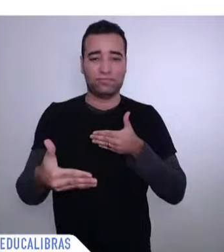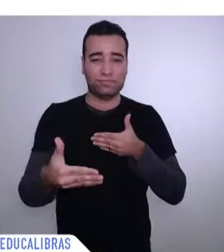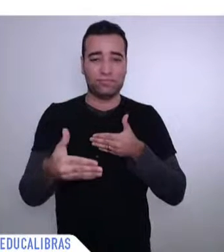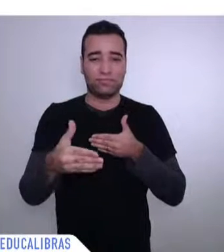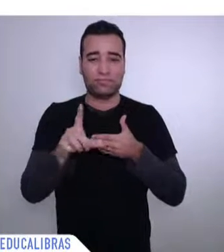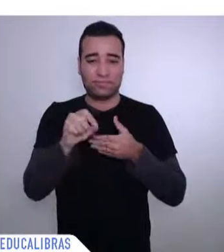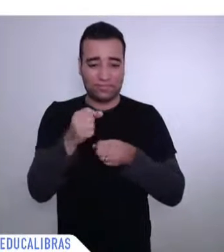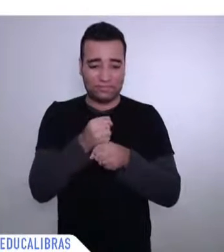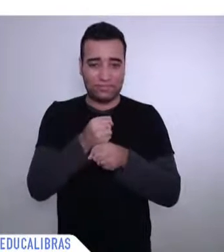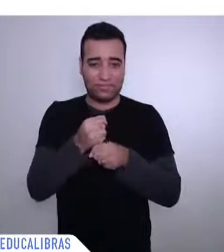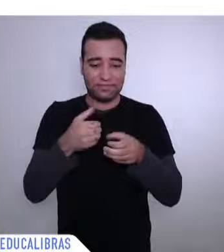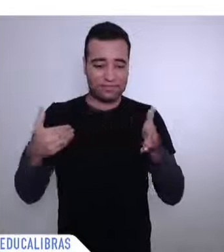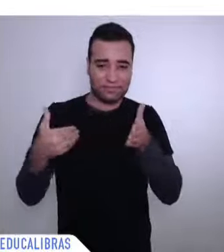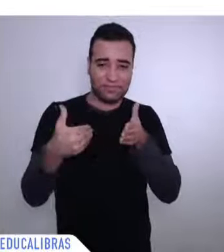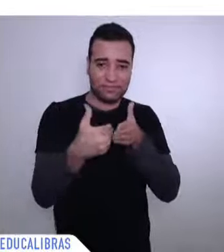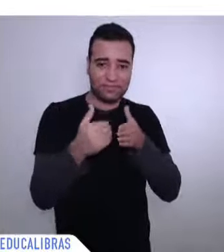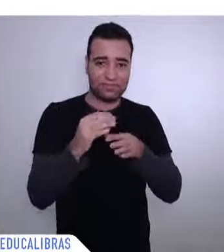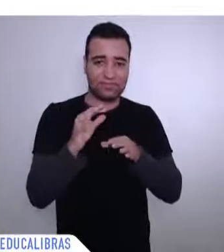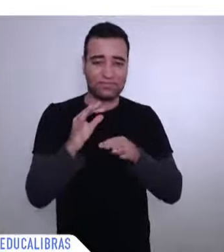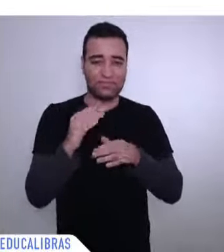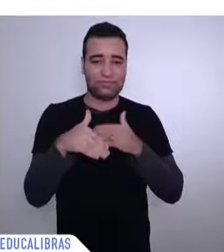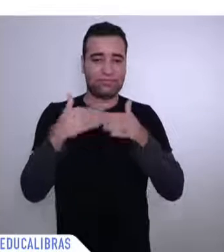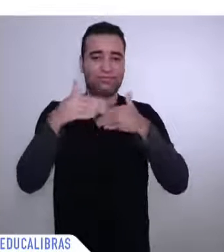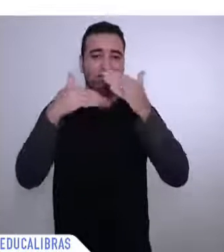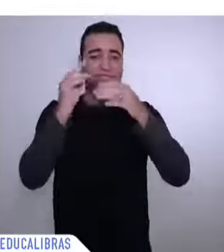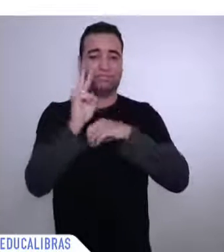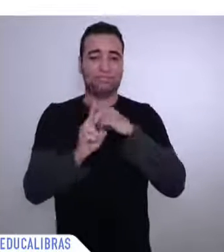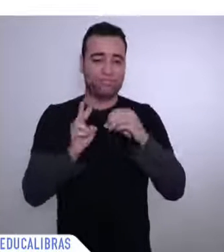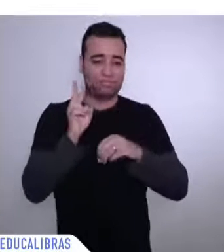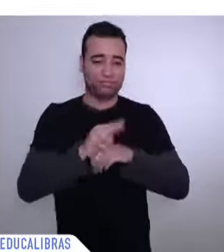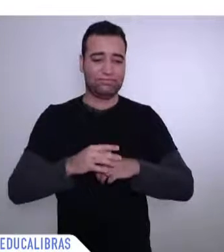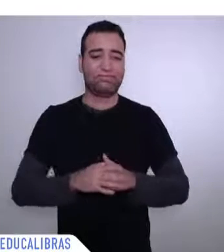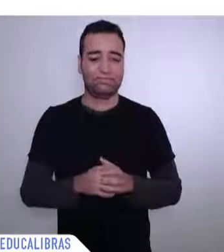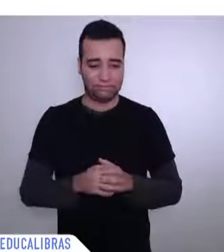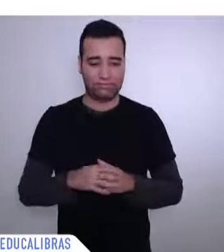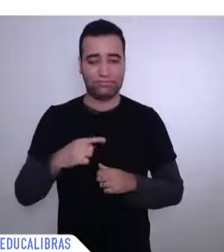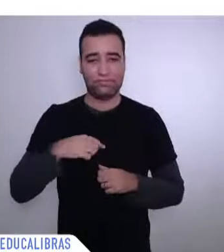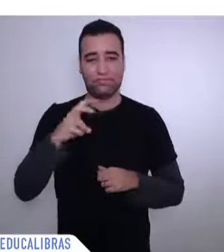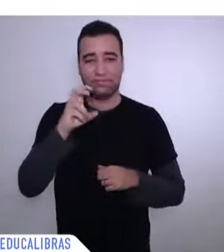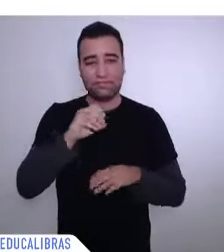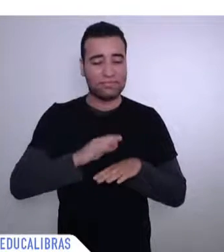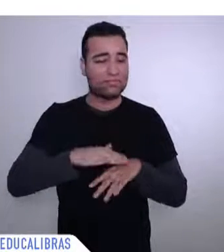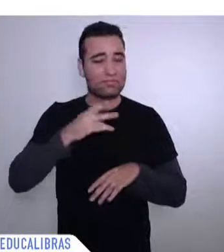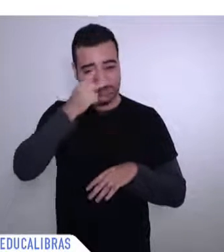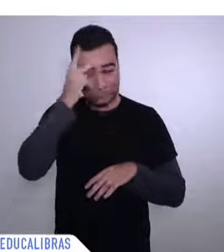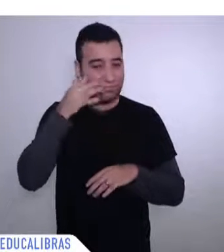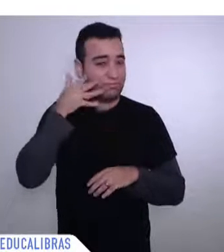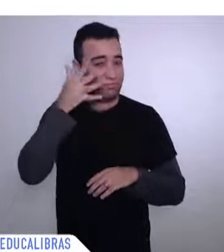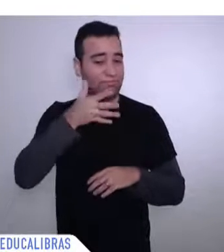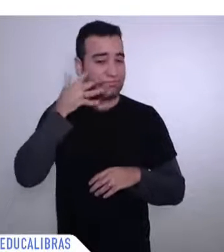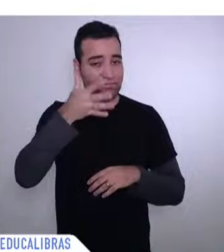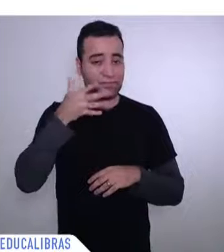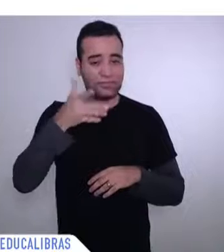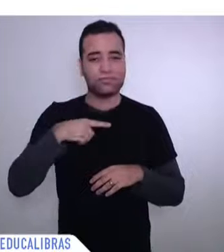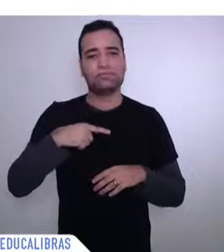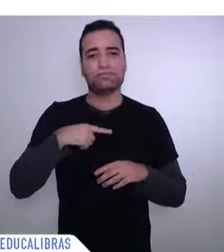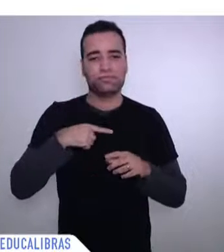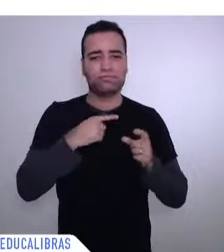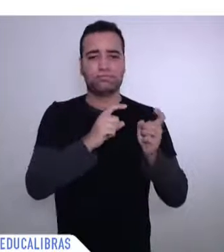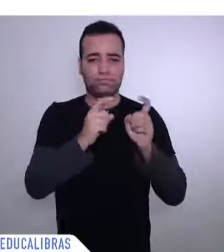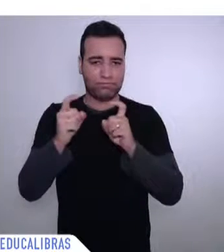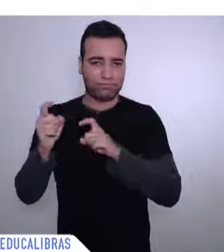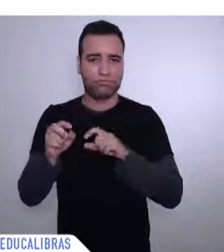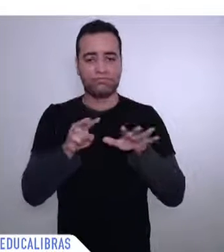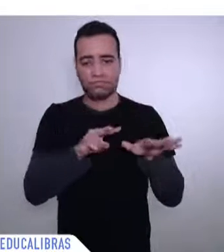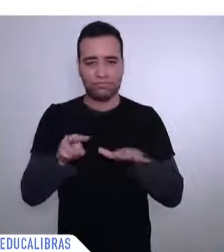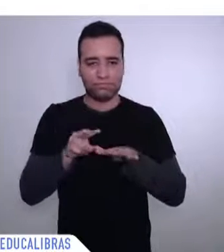overcoming of inequalities, 10 years to the Sustainable Development Goal. There will be 13 panels and more than